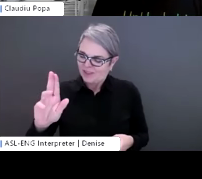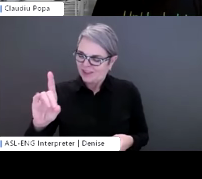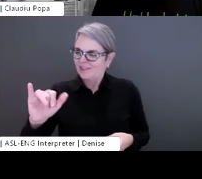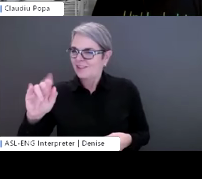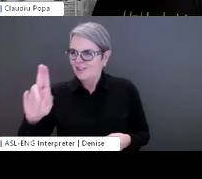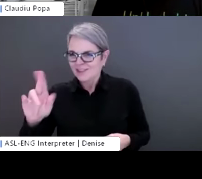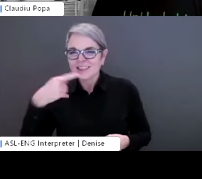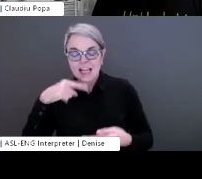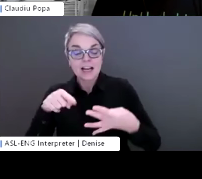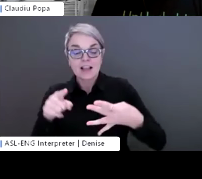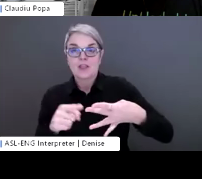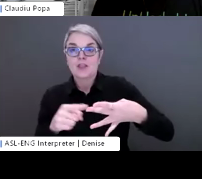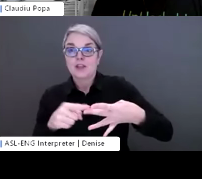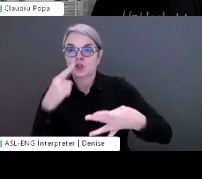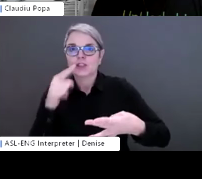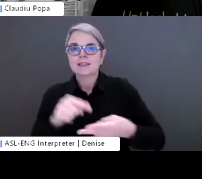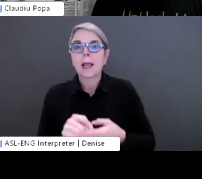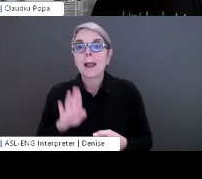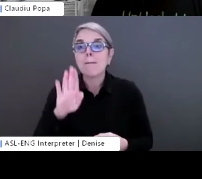Yeah.